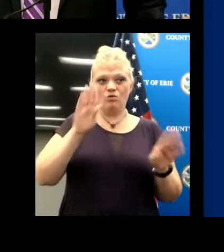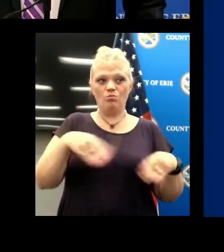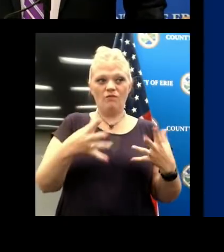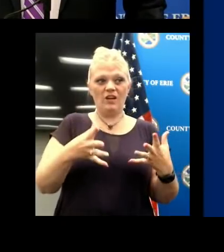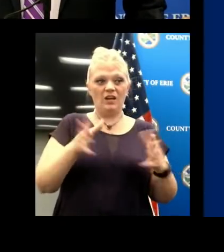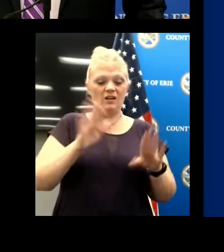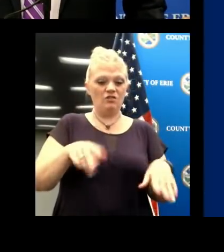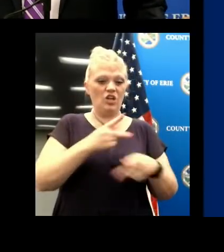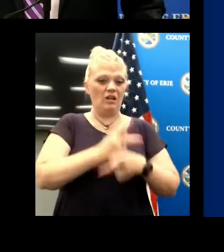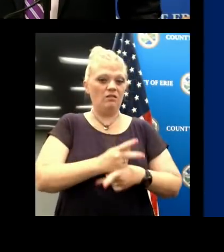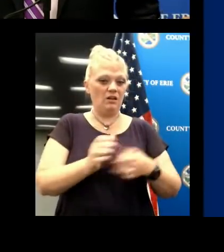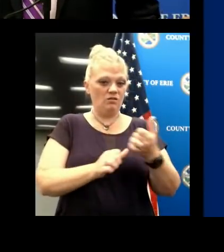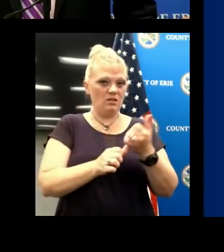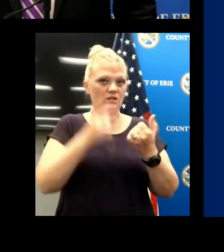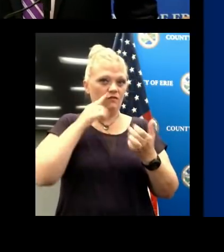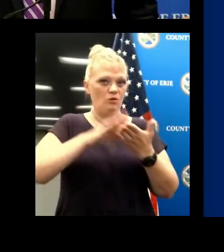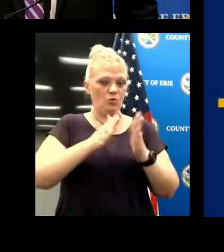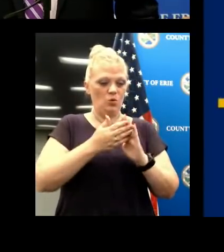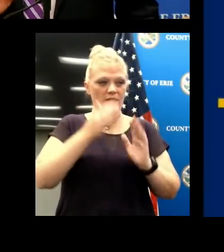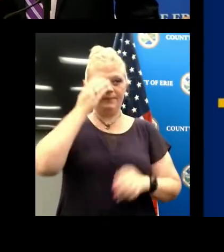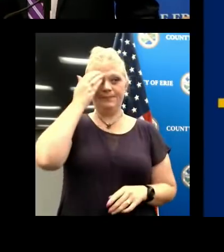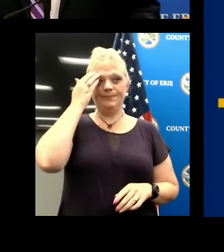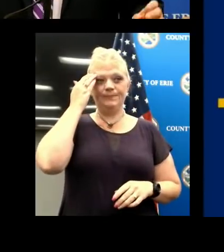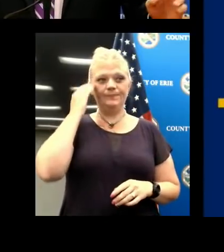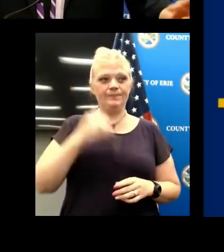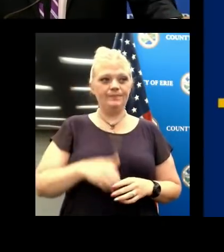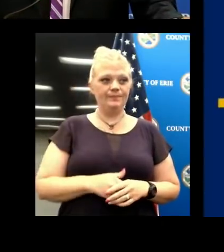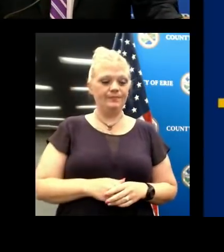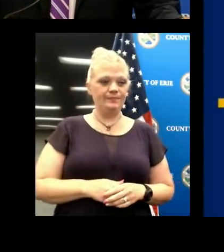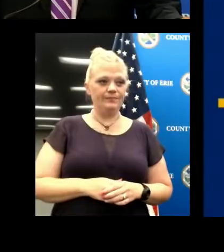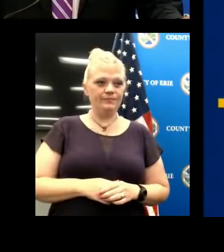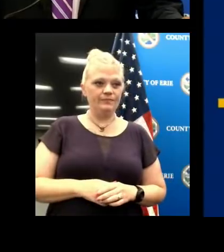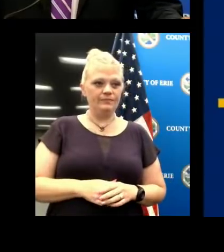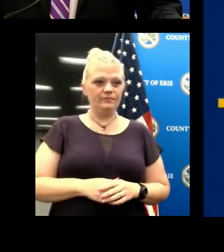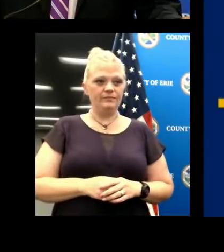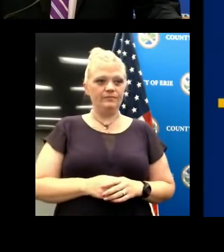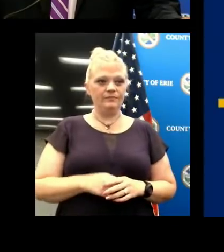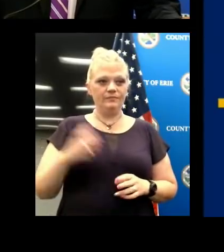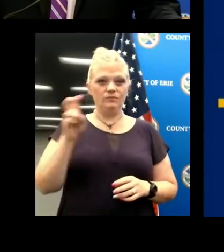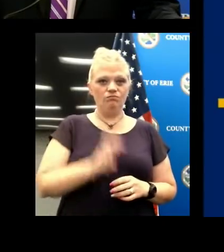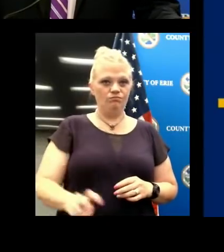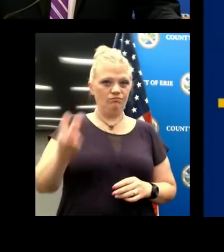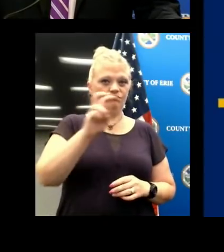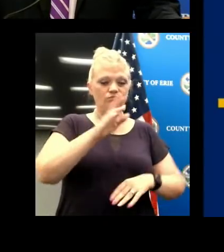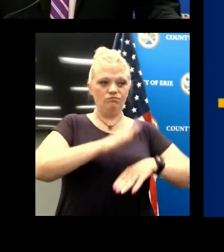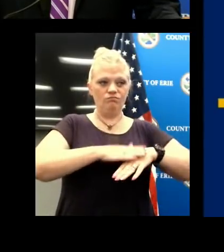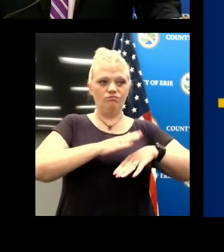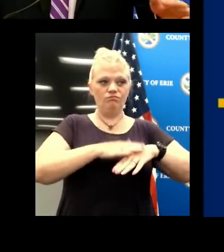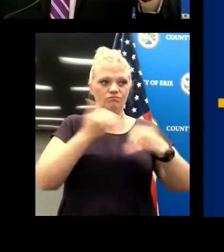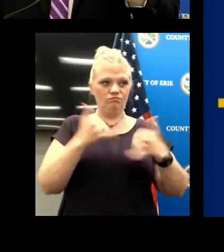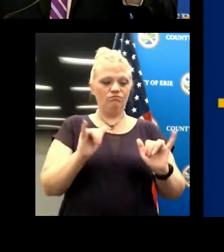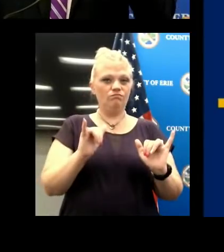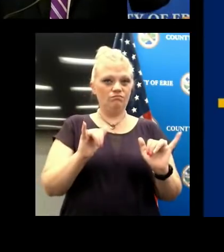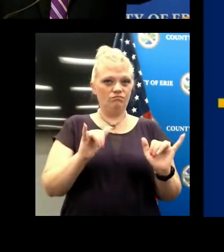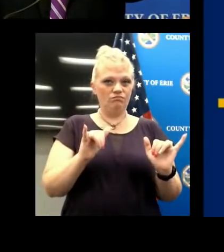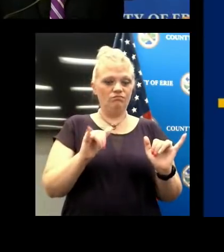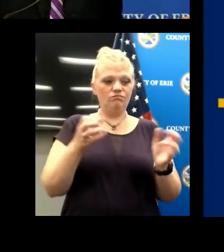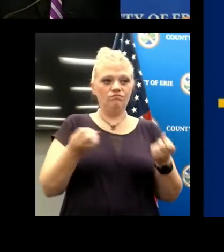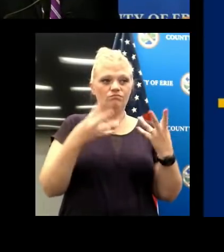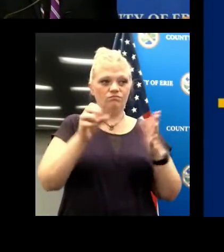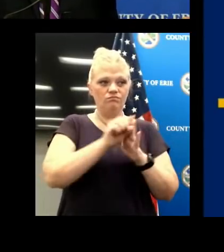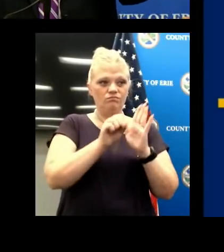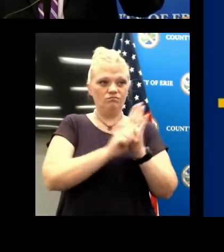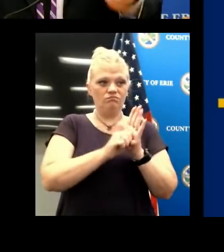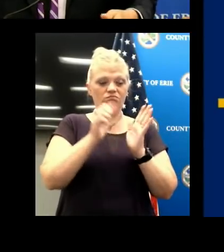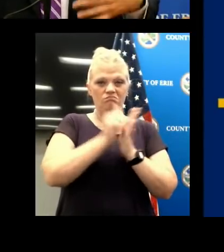assistance for our community. The Joint Travel Advisory is still into effect. A number of states had been